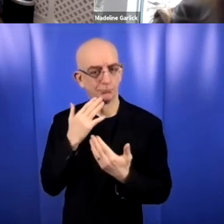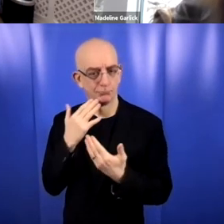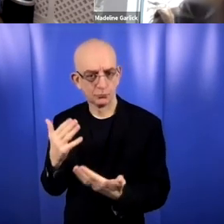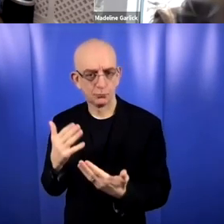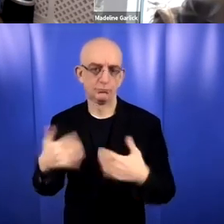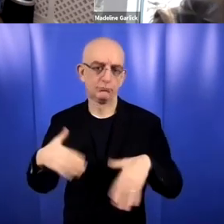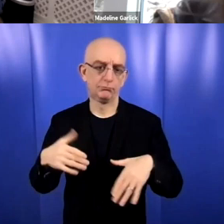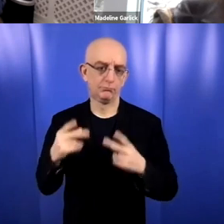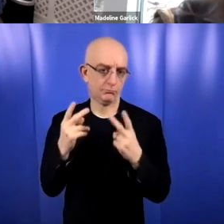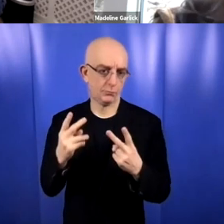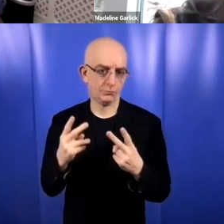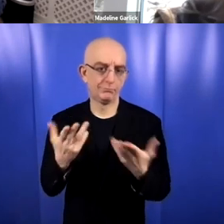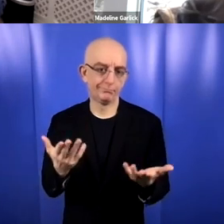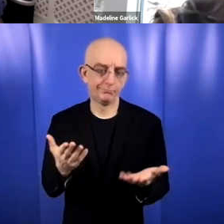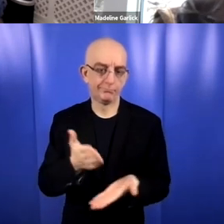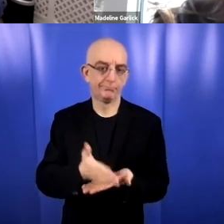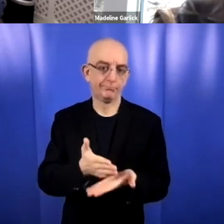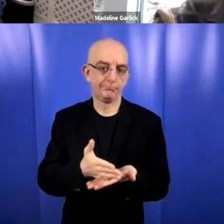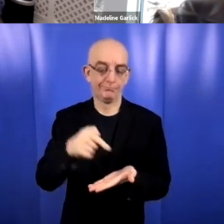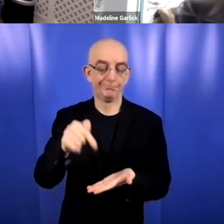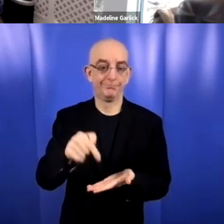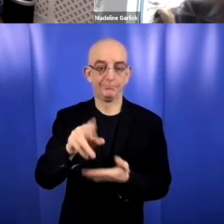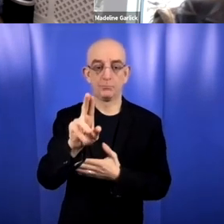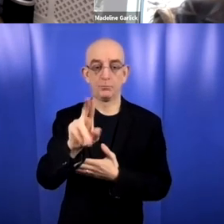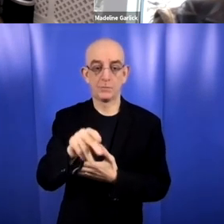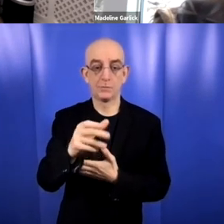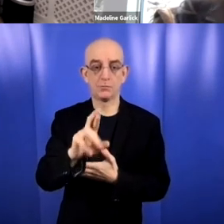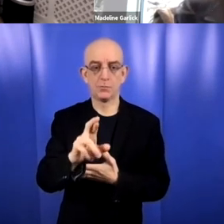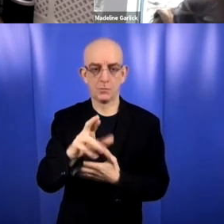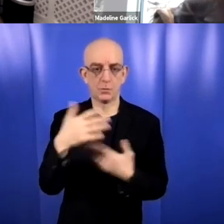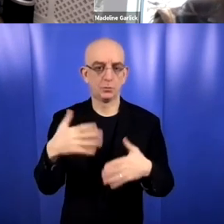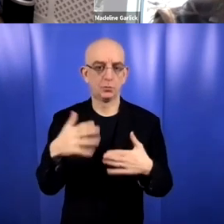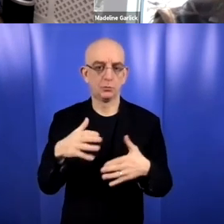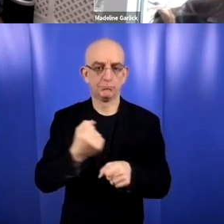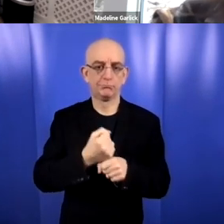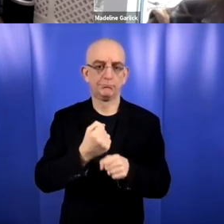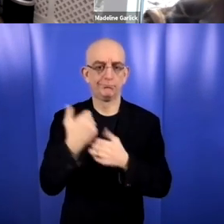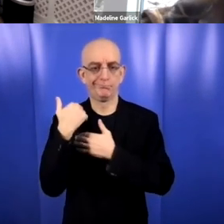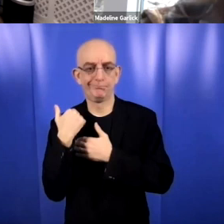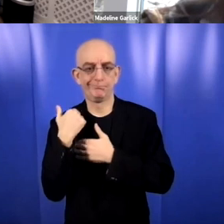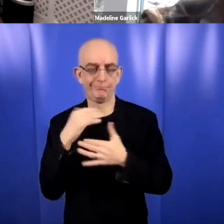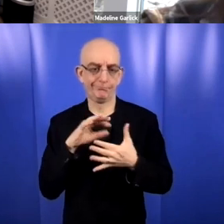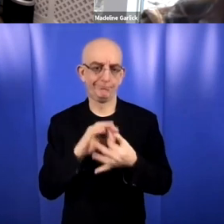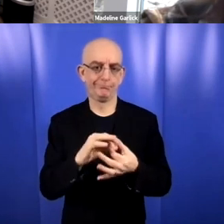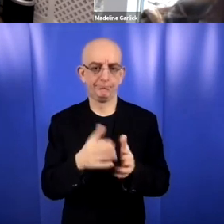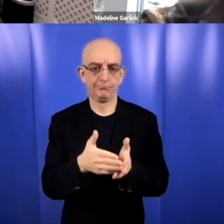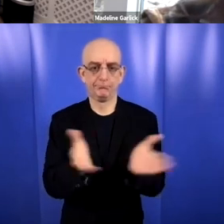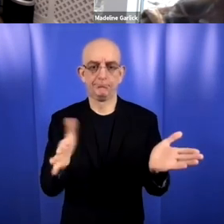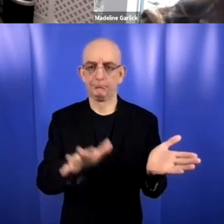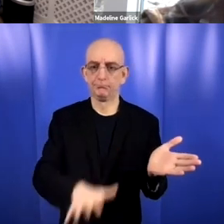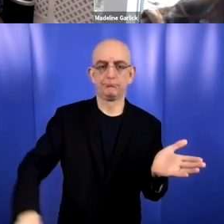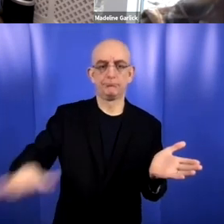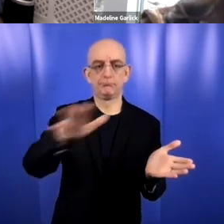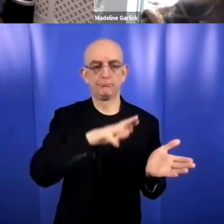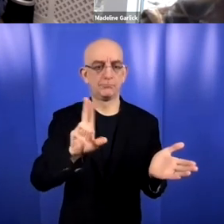of course, crucially, as those of the states which make up the United Nations and its constituent bodies, including the